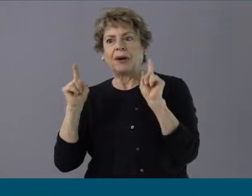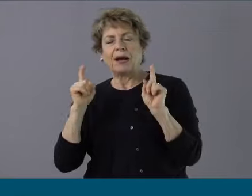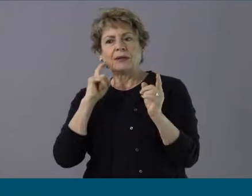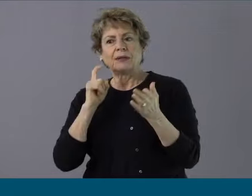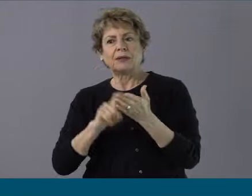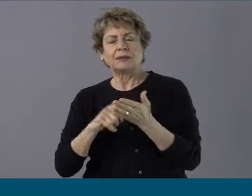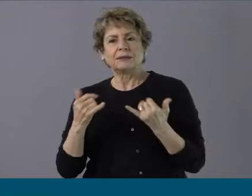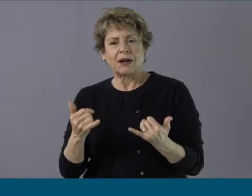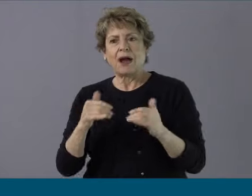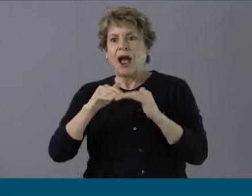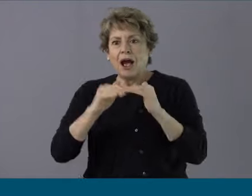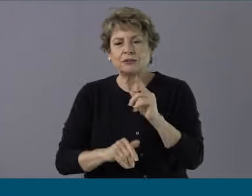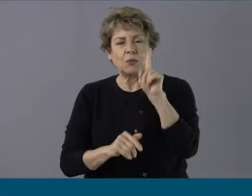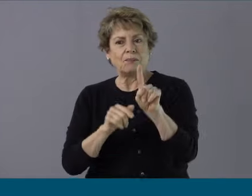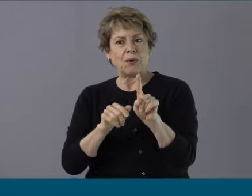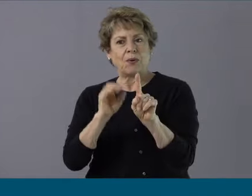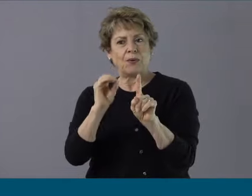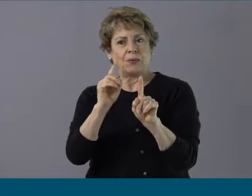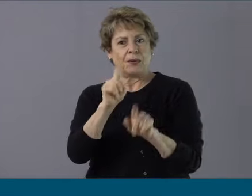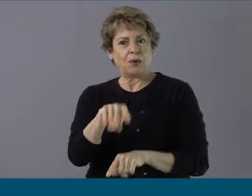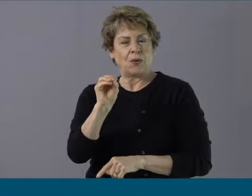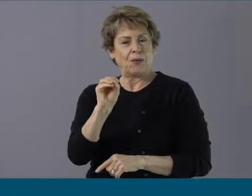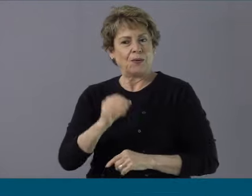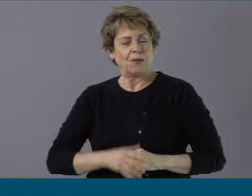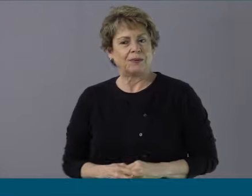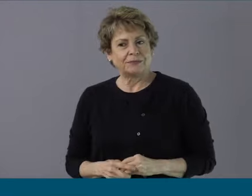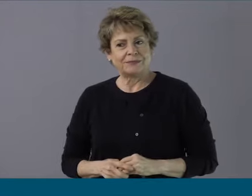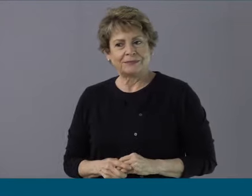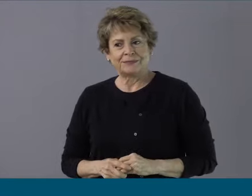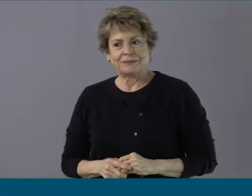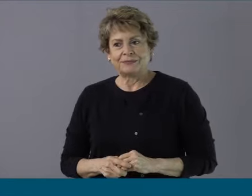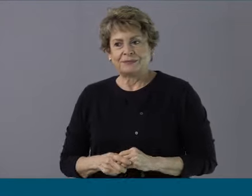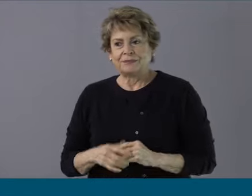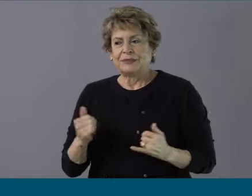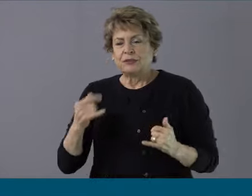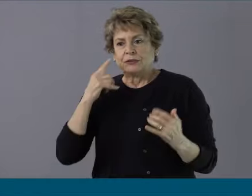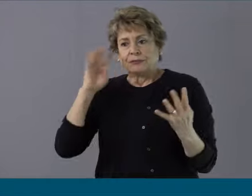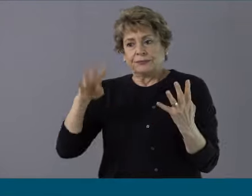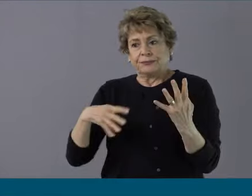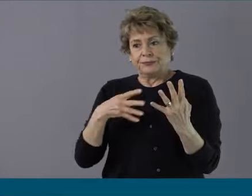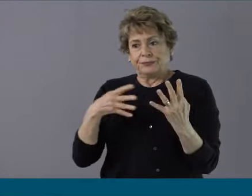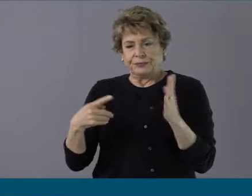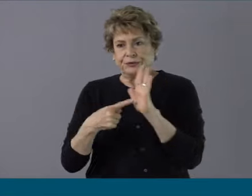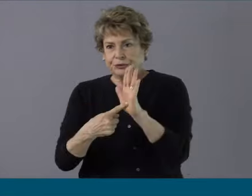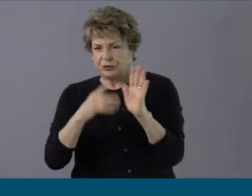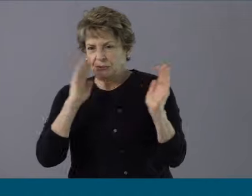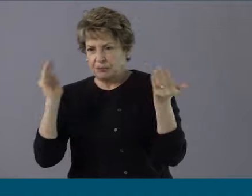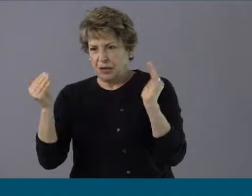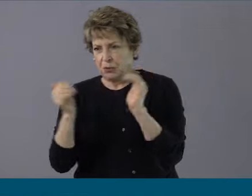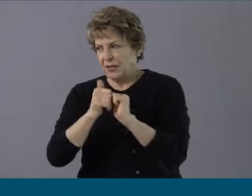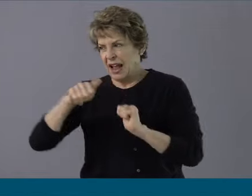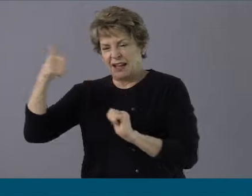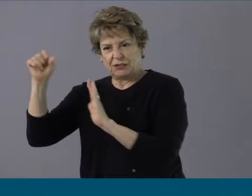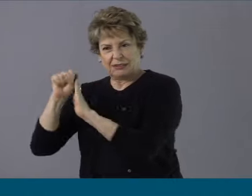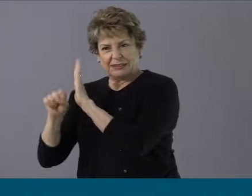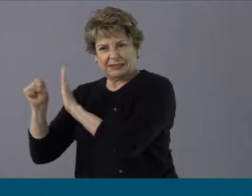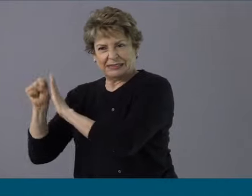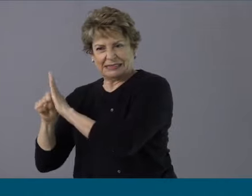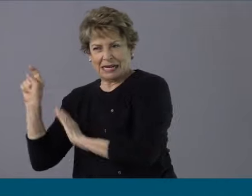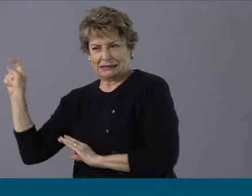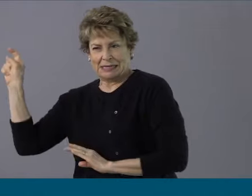And to show where we are in comparison to some other states and the fact of your good decisions